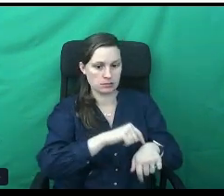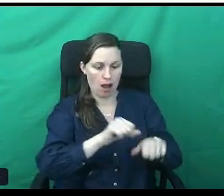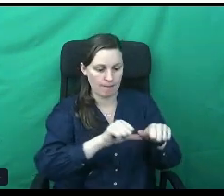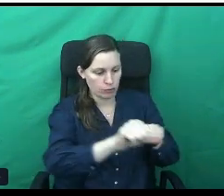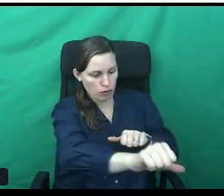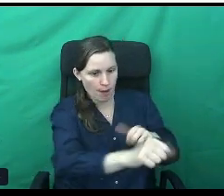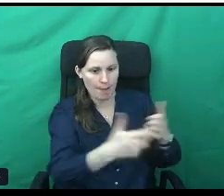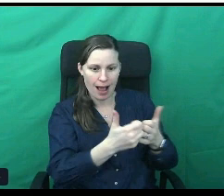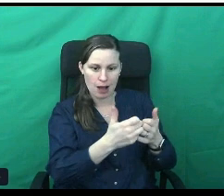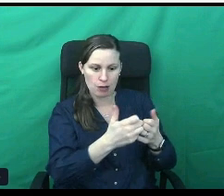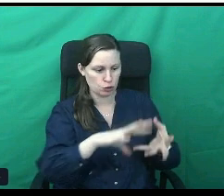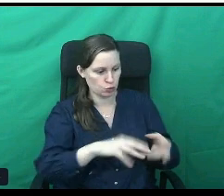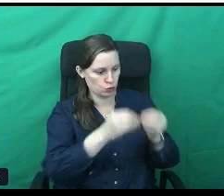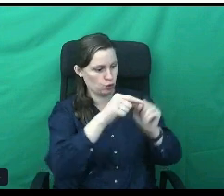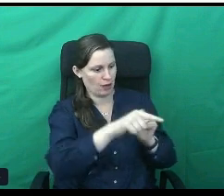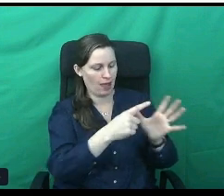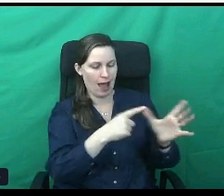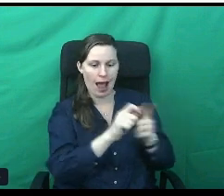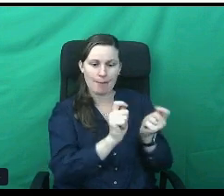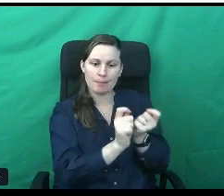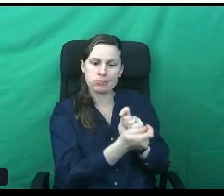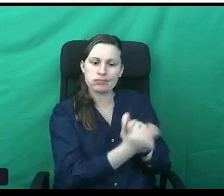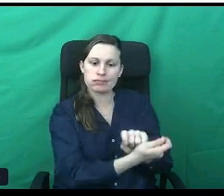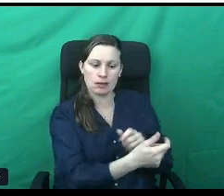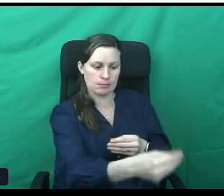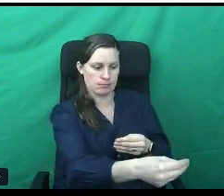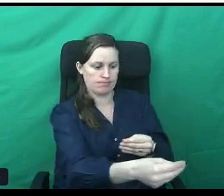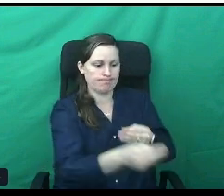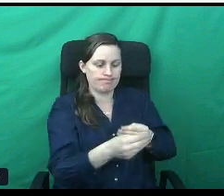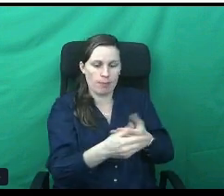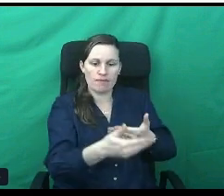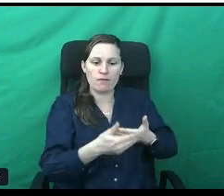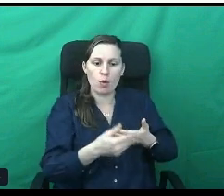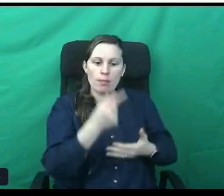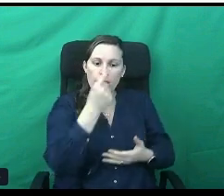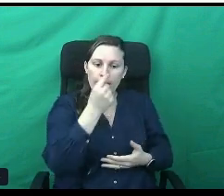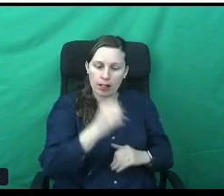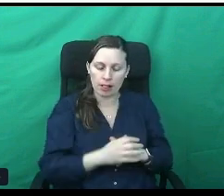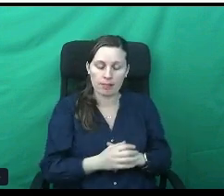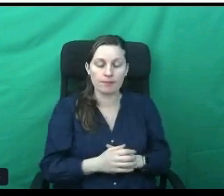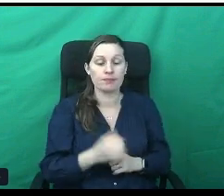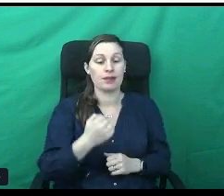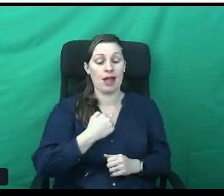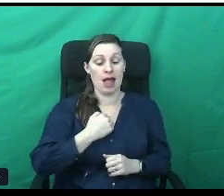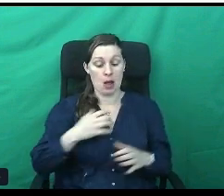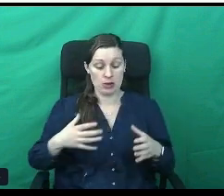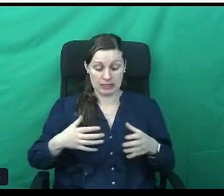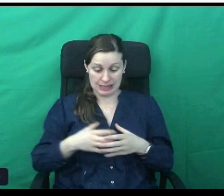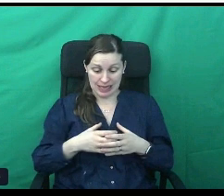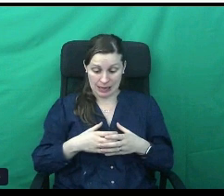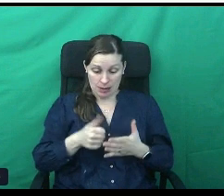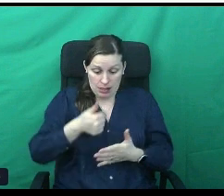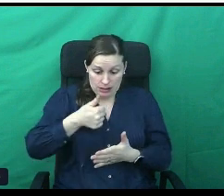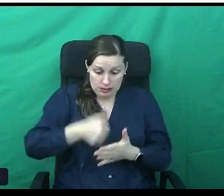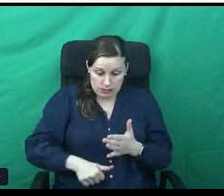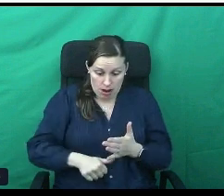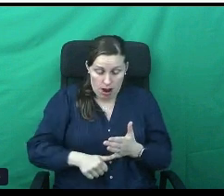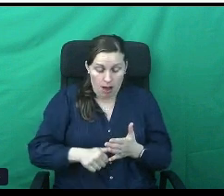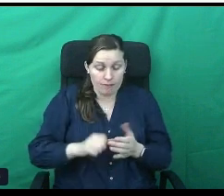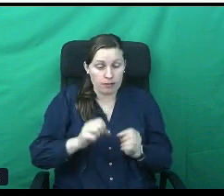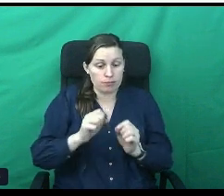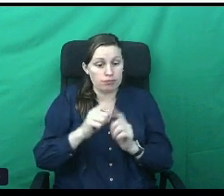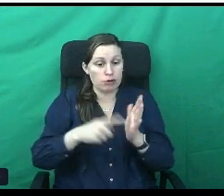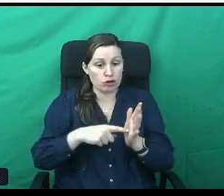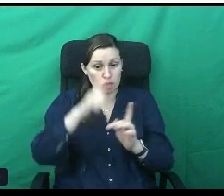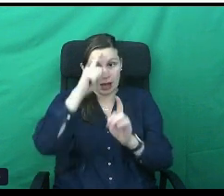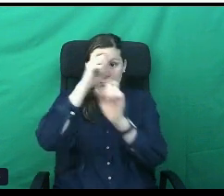where possible. Whenever our team has been present at the very start of a project's ideation phase, we have